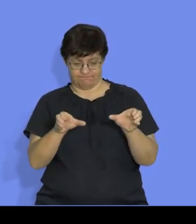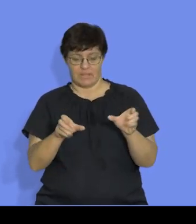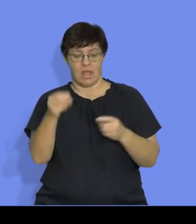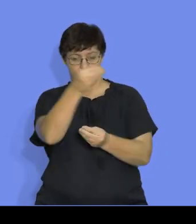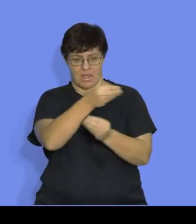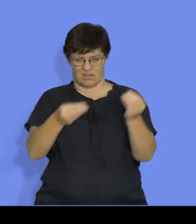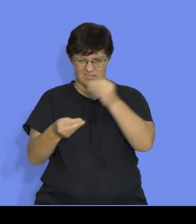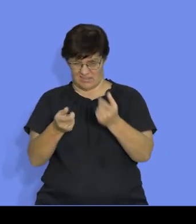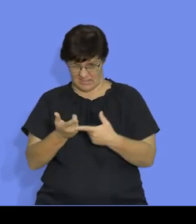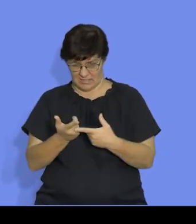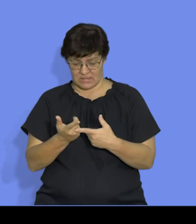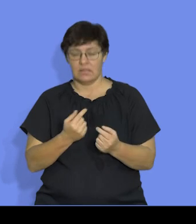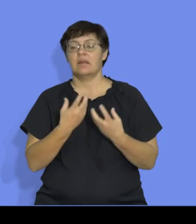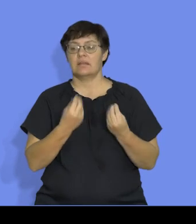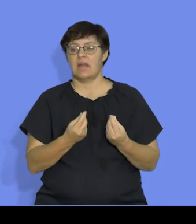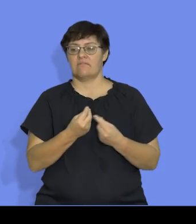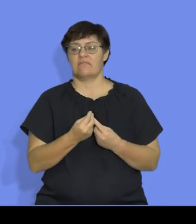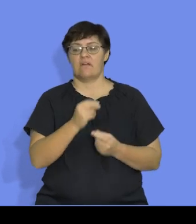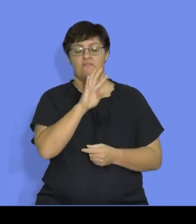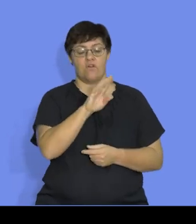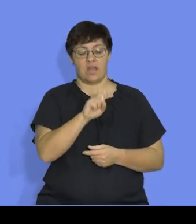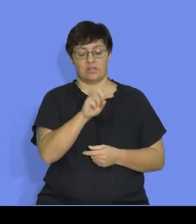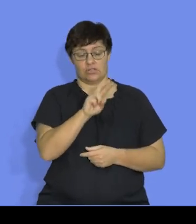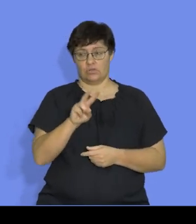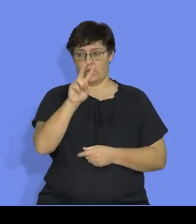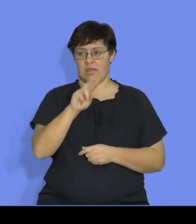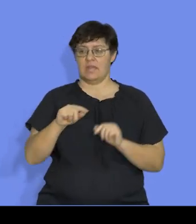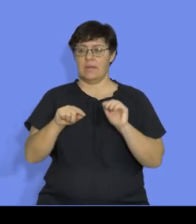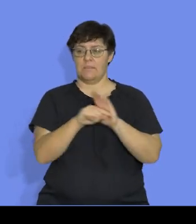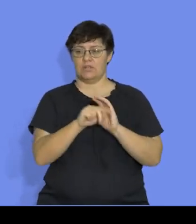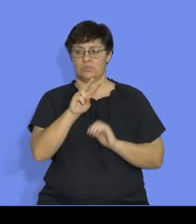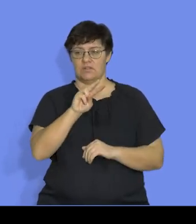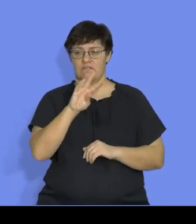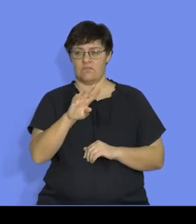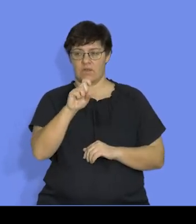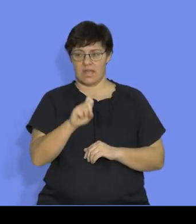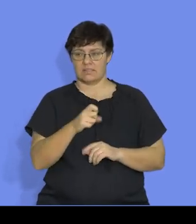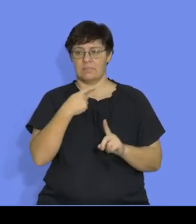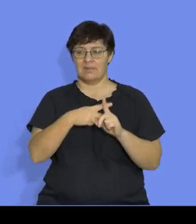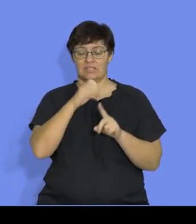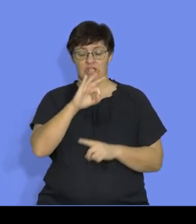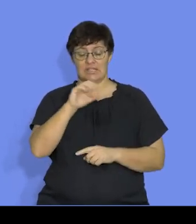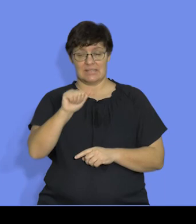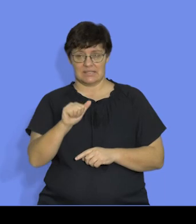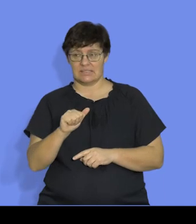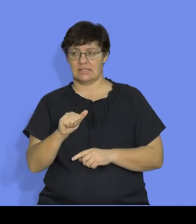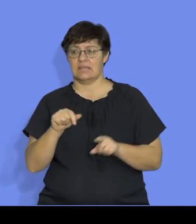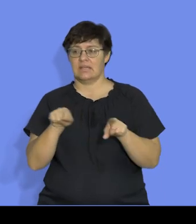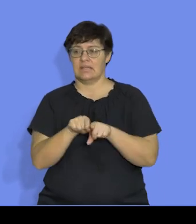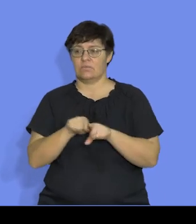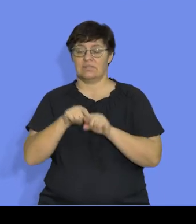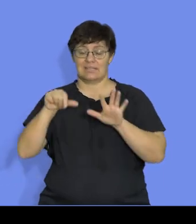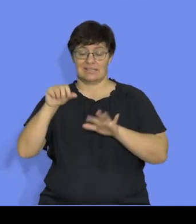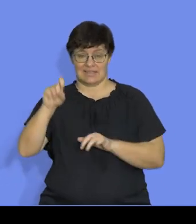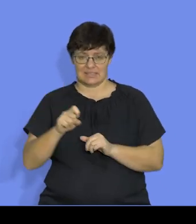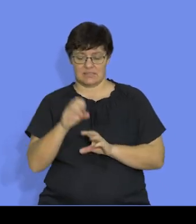squared minus 24x plus 36 is equal to 16x. I'm now